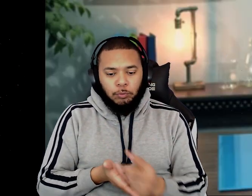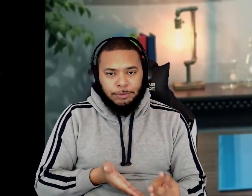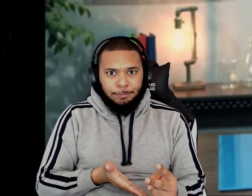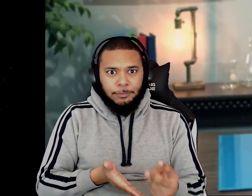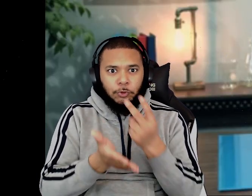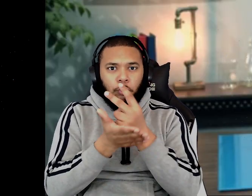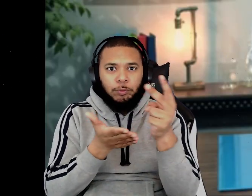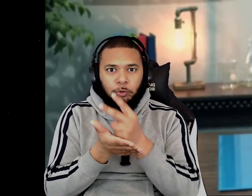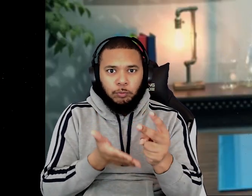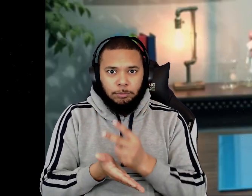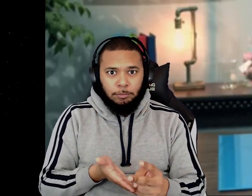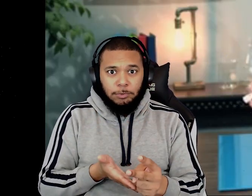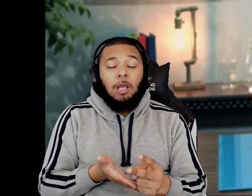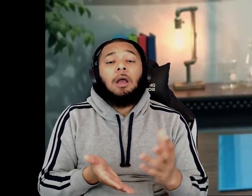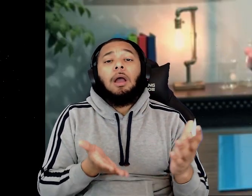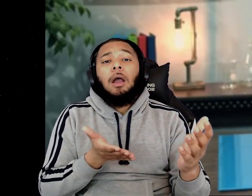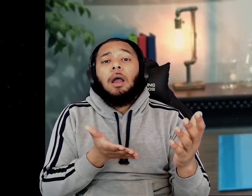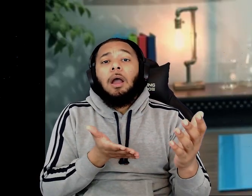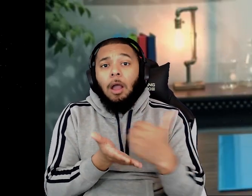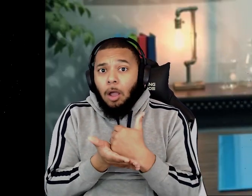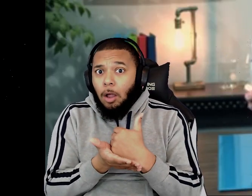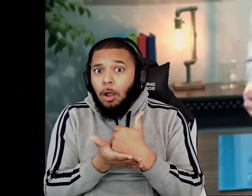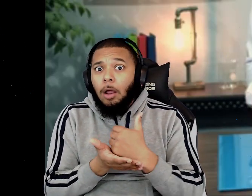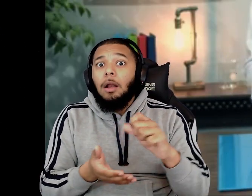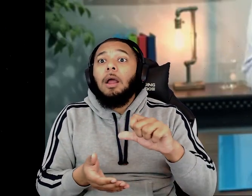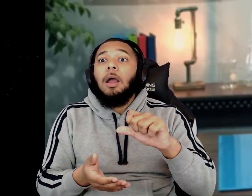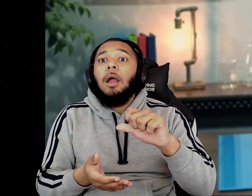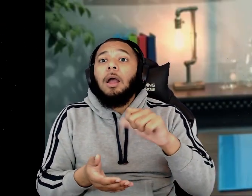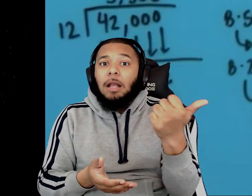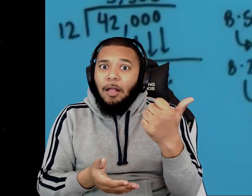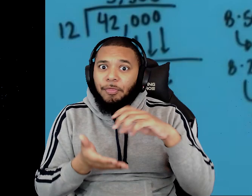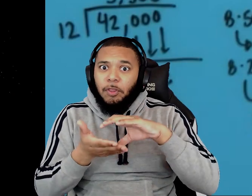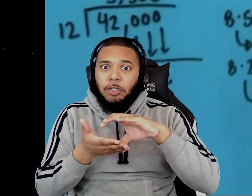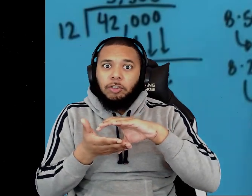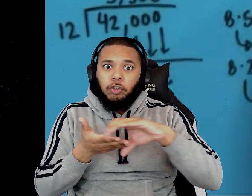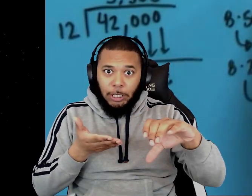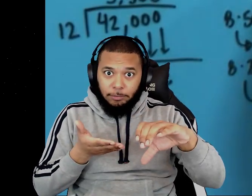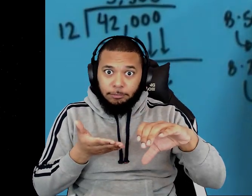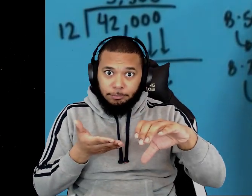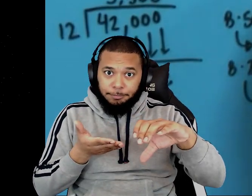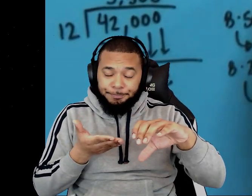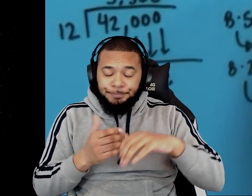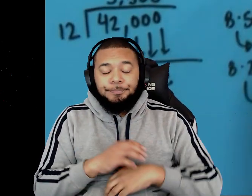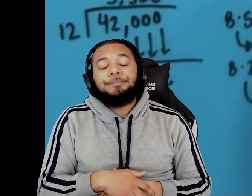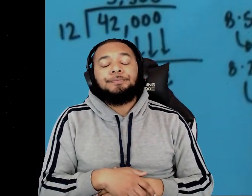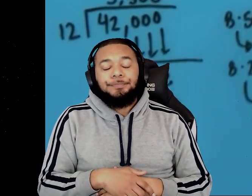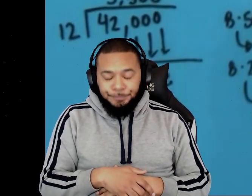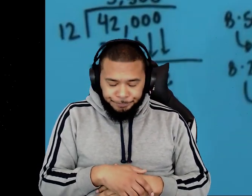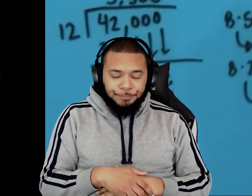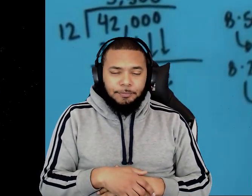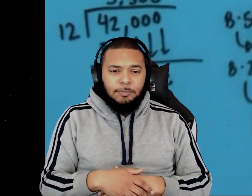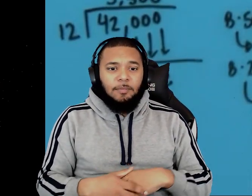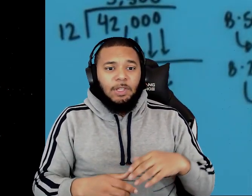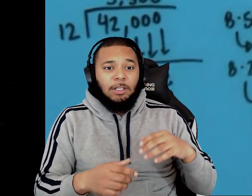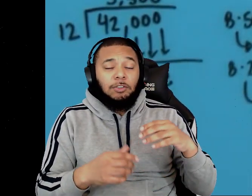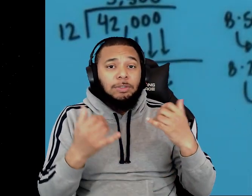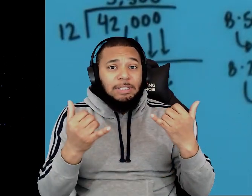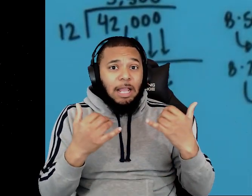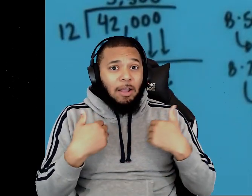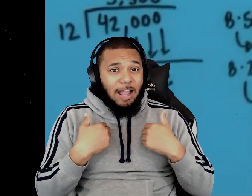weeks, we are going to get another paycheck. So instead of there being 52 weeks, there